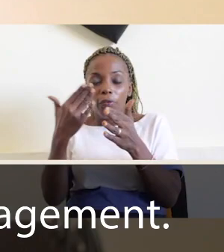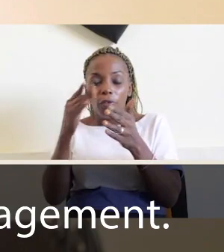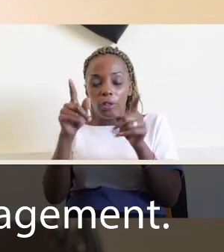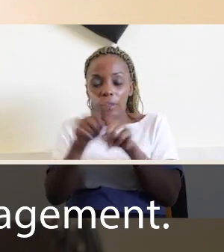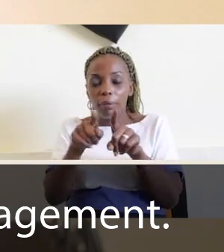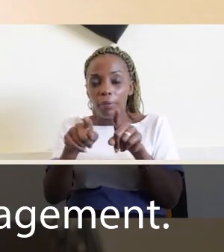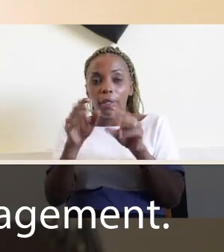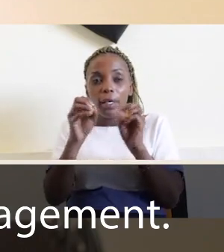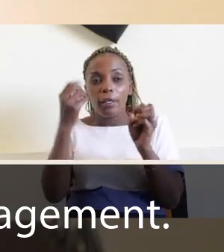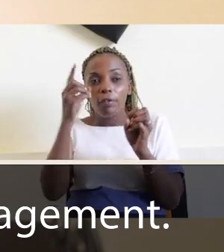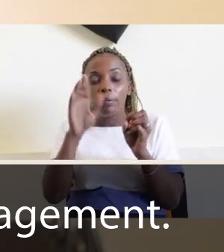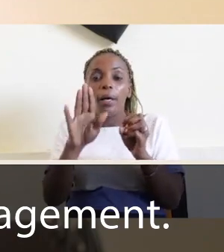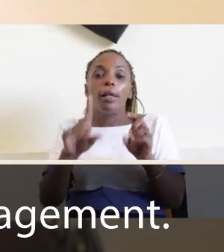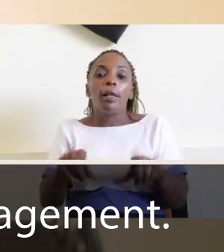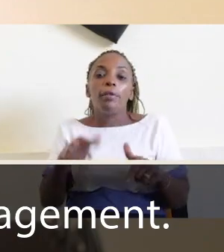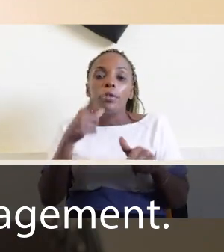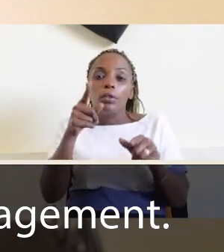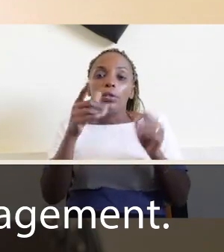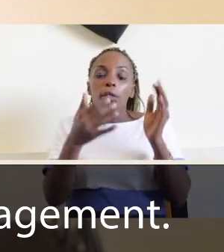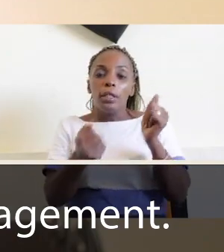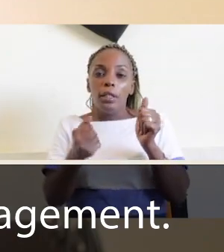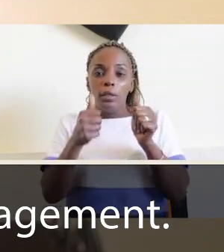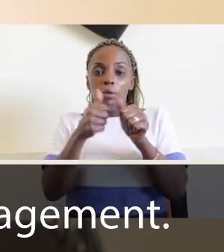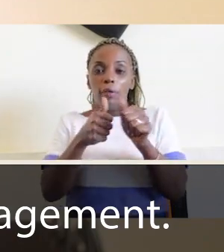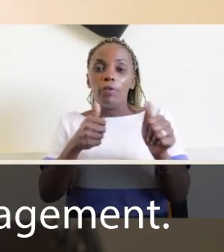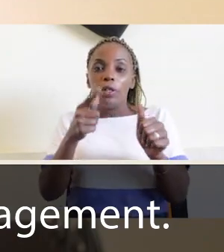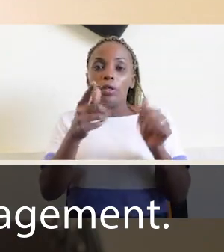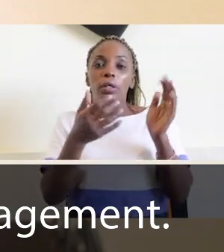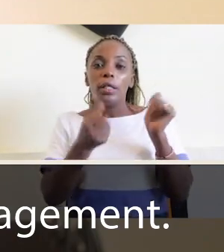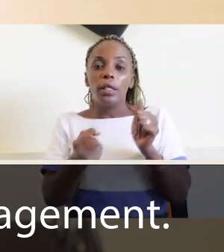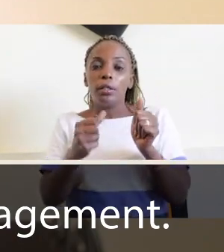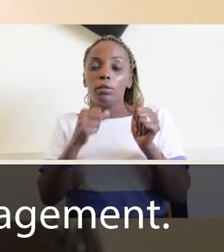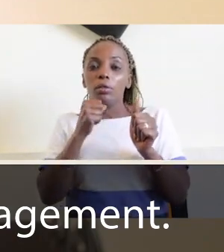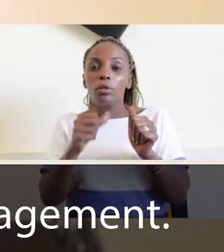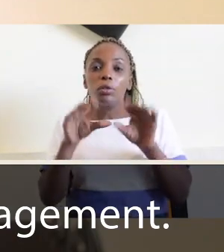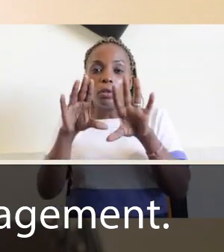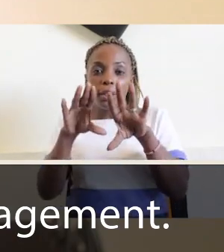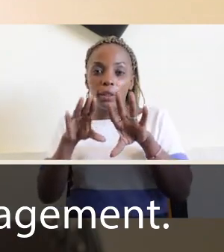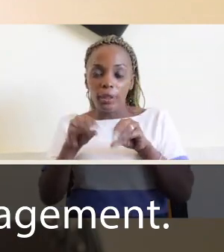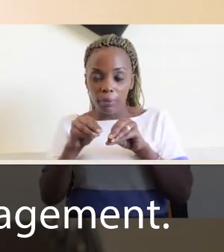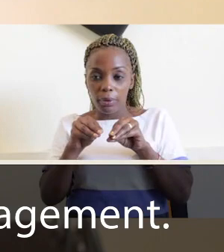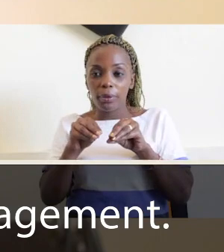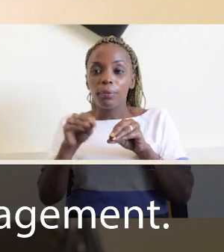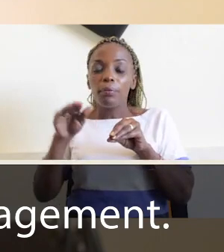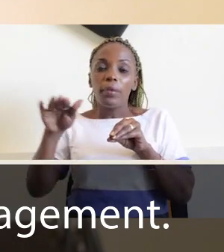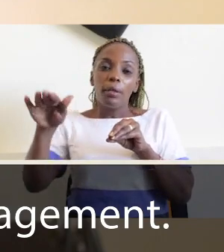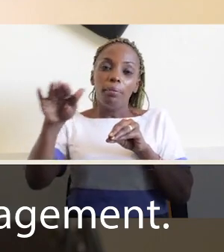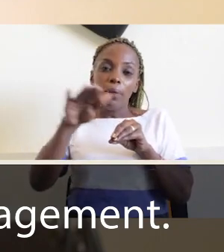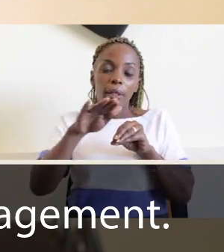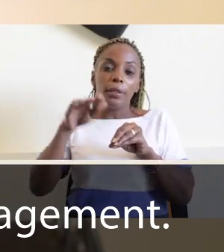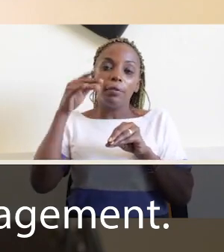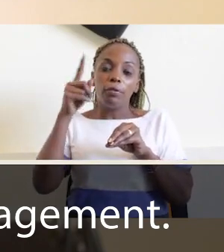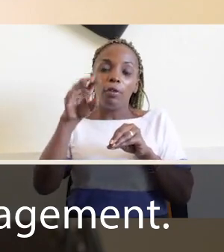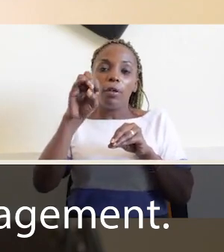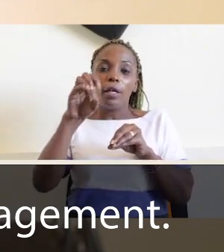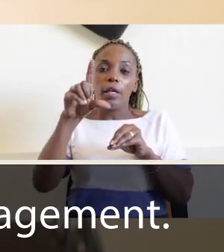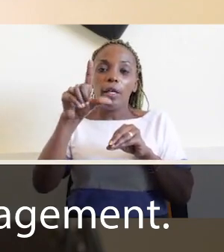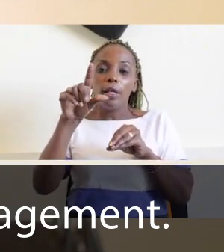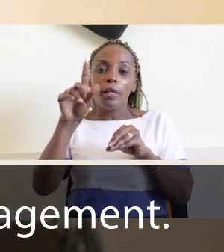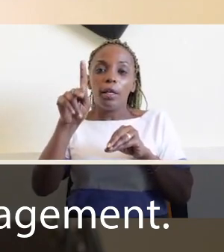God for your life. And so you need to avoid, you need not to settle at that place of